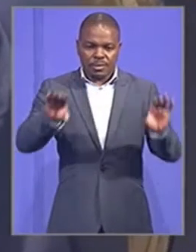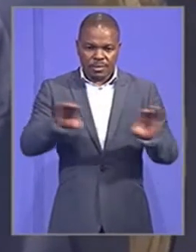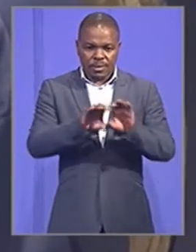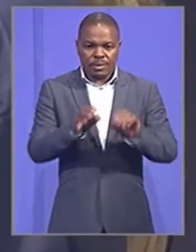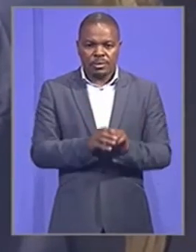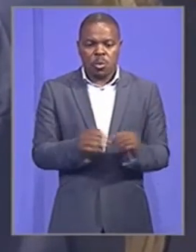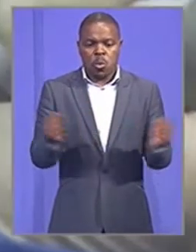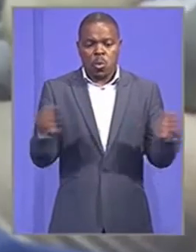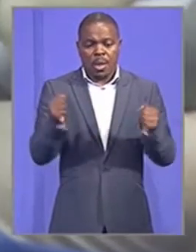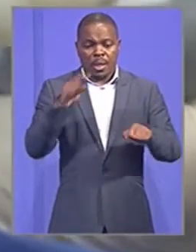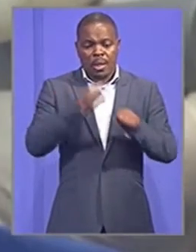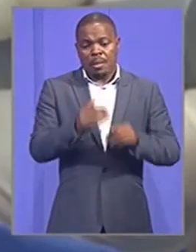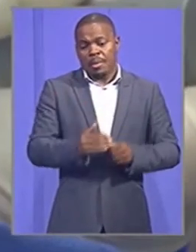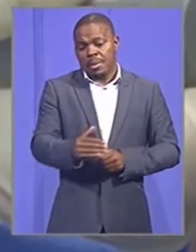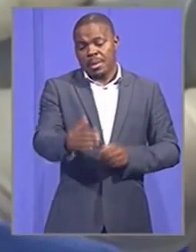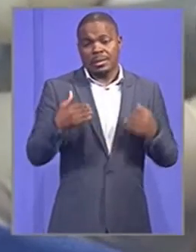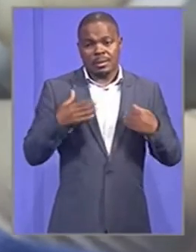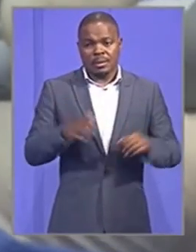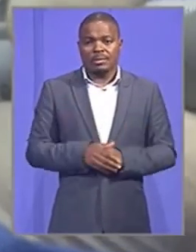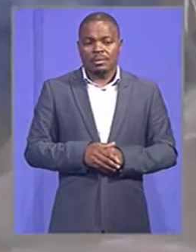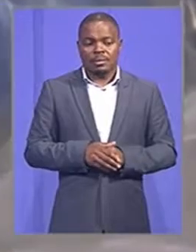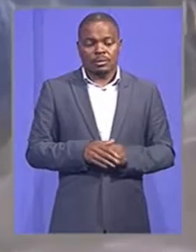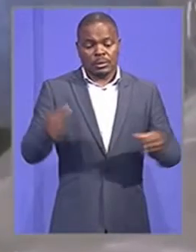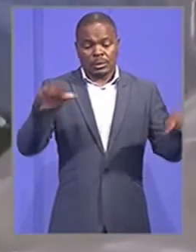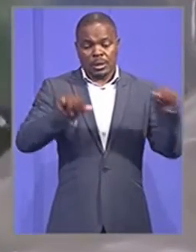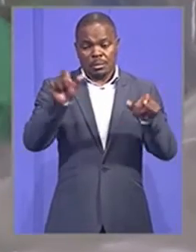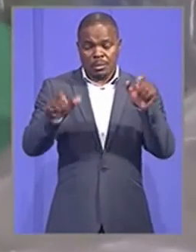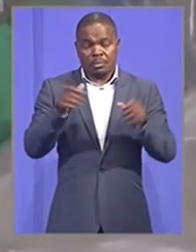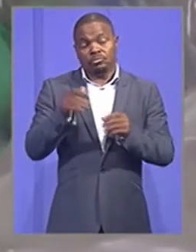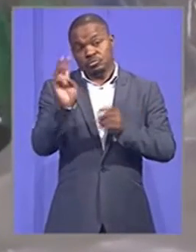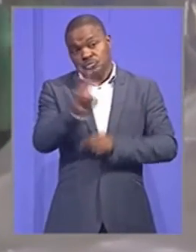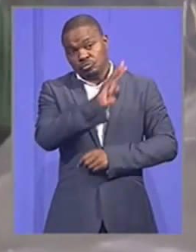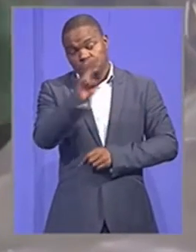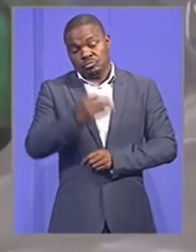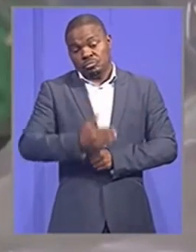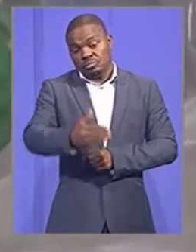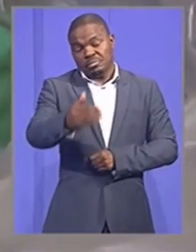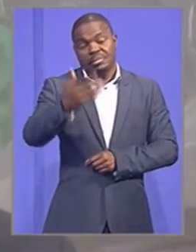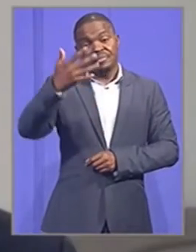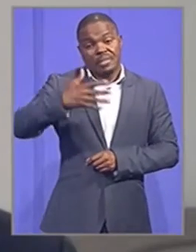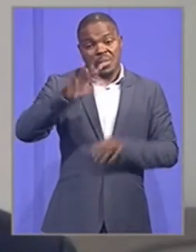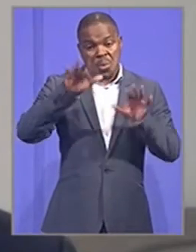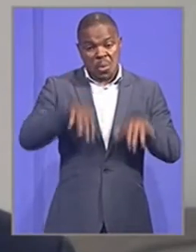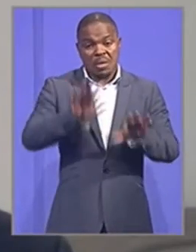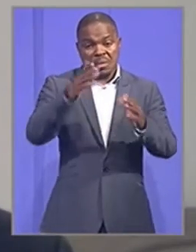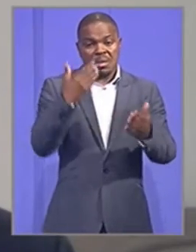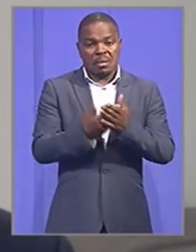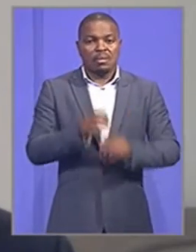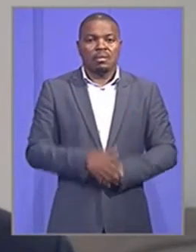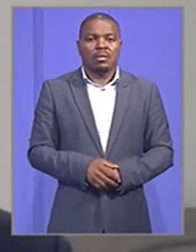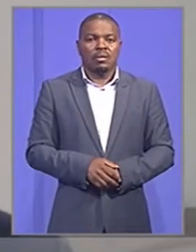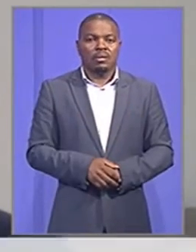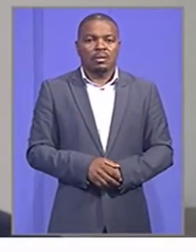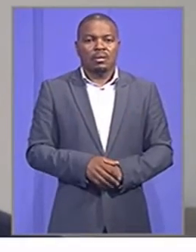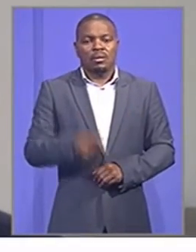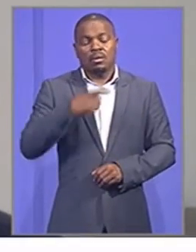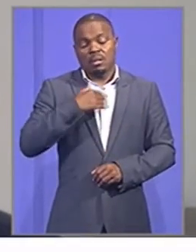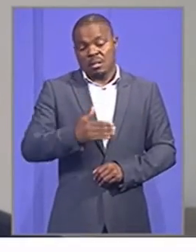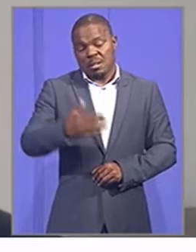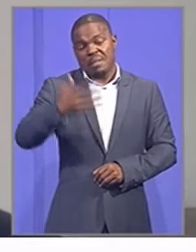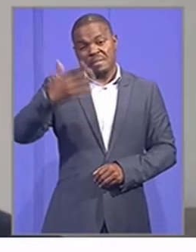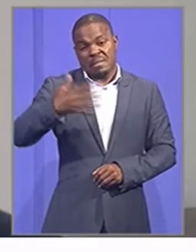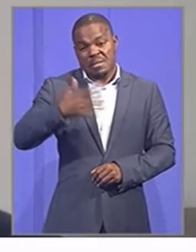mariga se simolola, ba saense ba lemosa maAforika Borwa ka lekgubu la botlhano le le ka itemogelwang. We still think we are coming to the fifth wave.